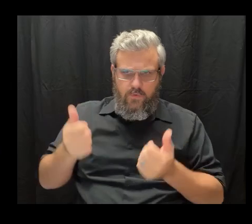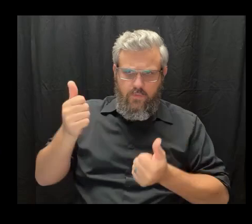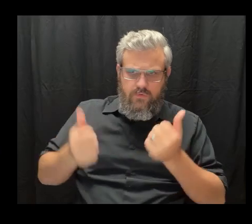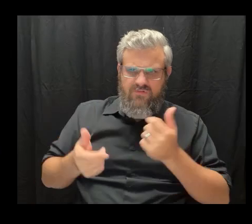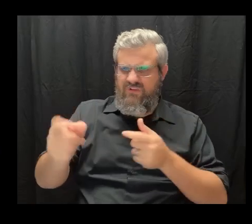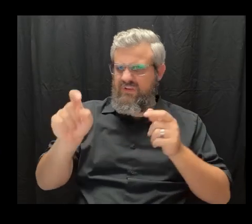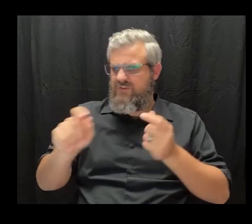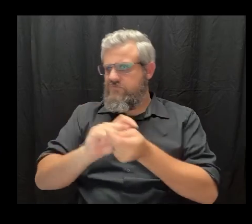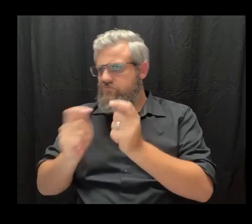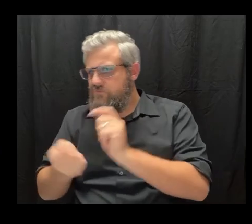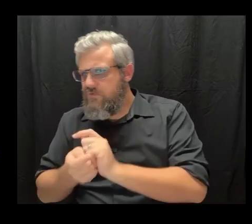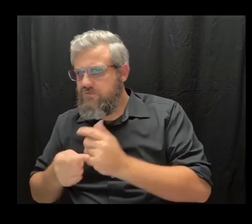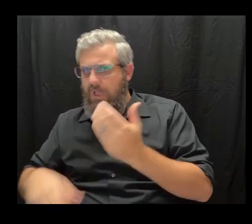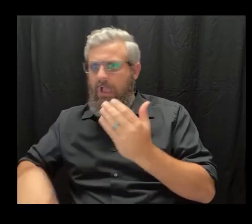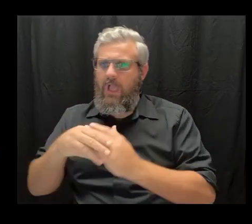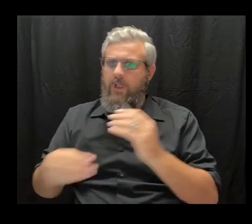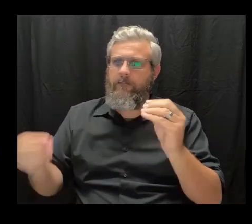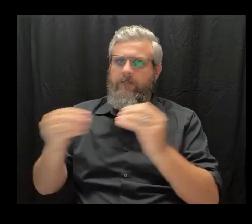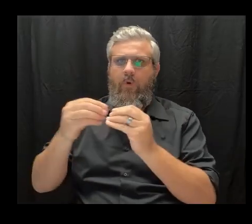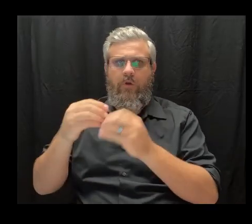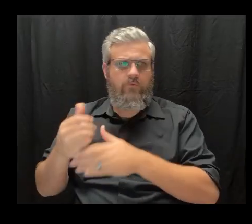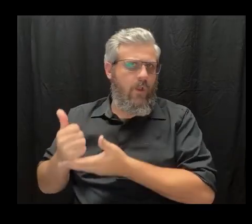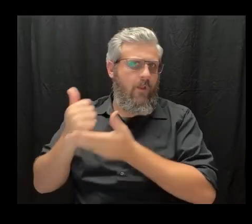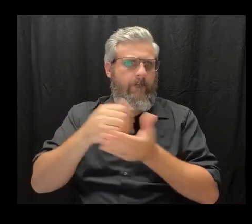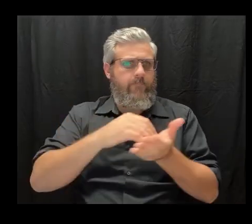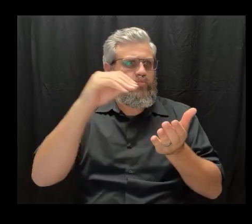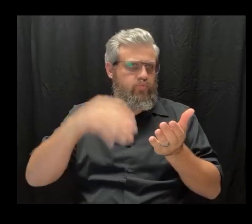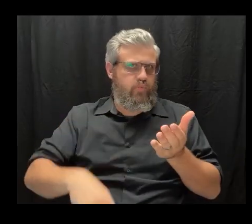and help prevent behavior escalation.